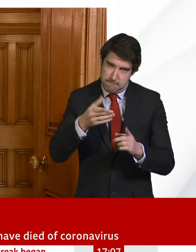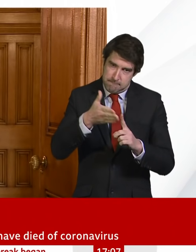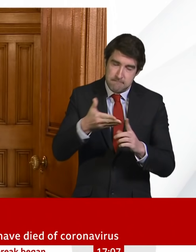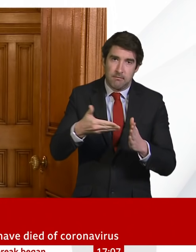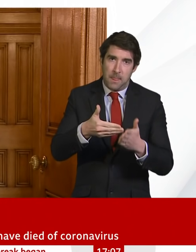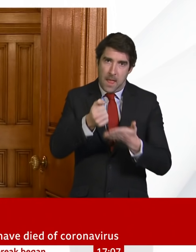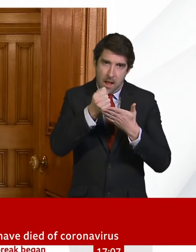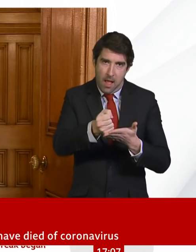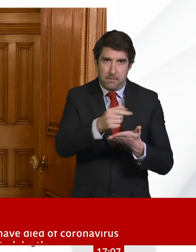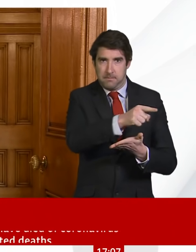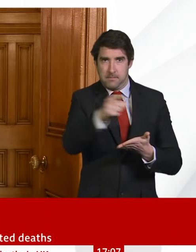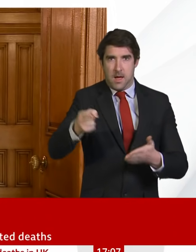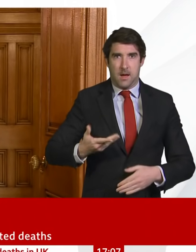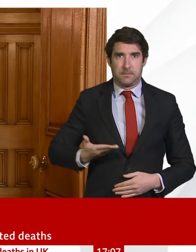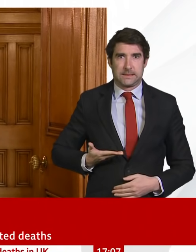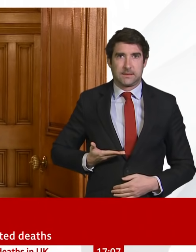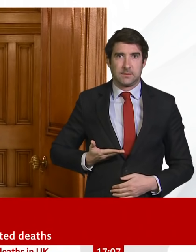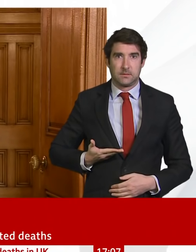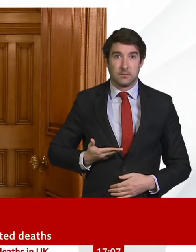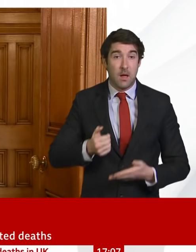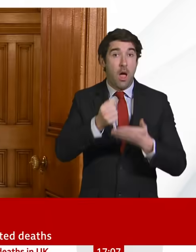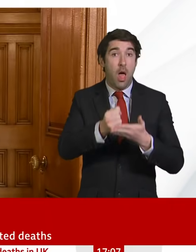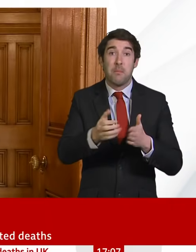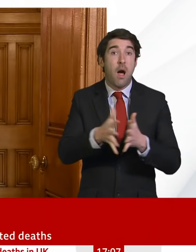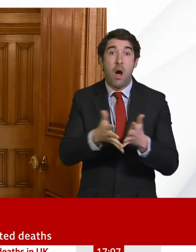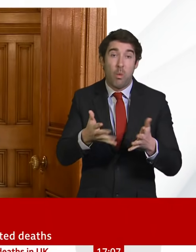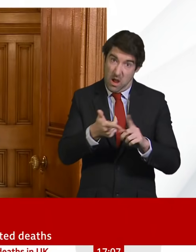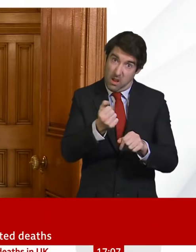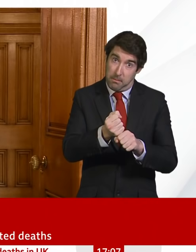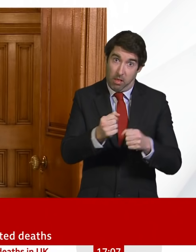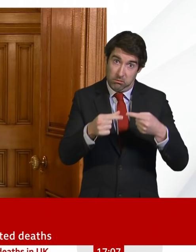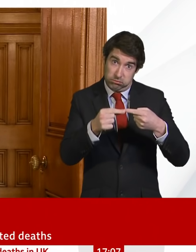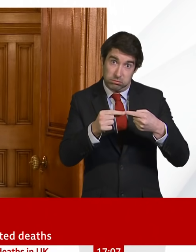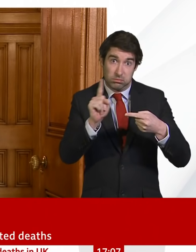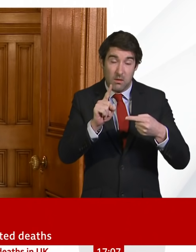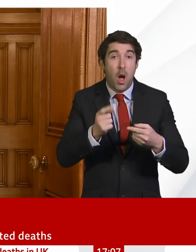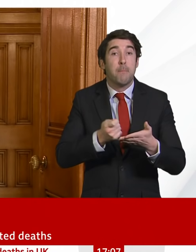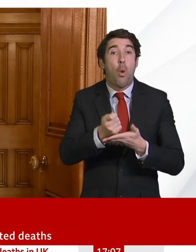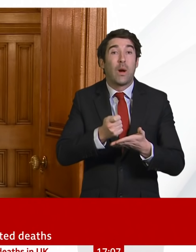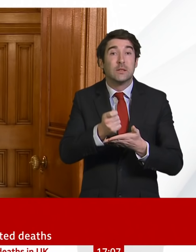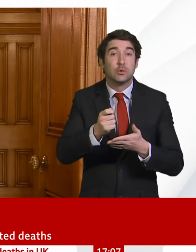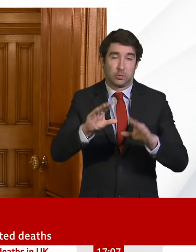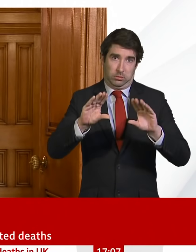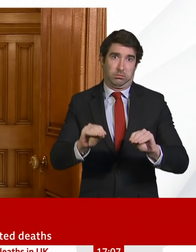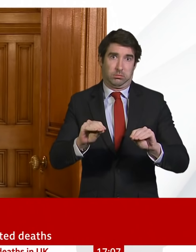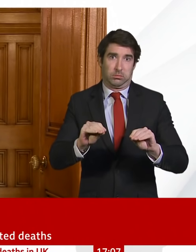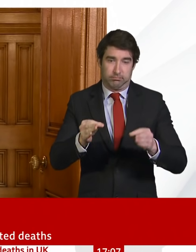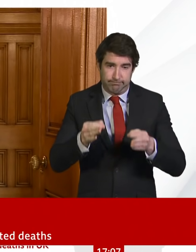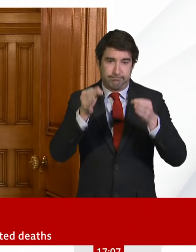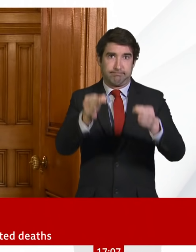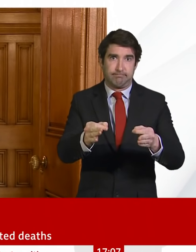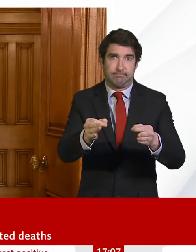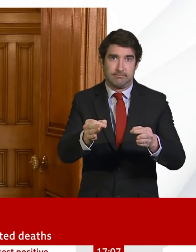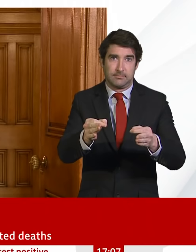period, including through mortgage holidays and increased credit facilities. Loans for businesses are also being